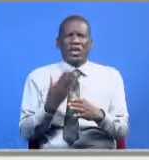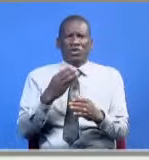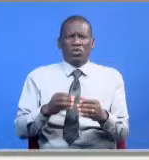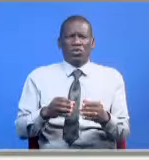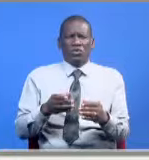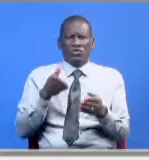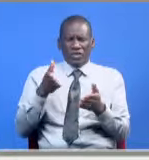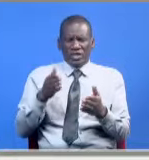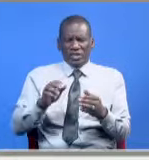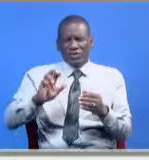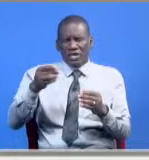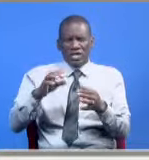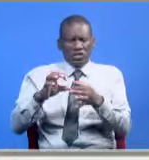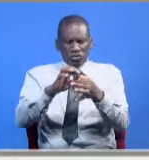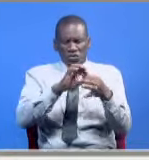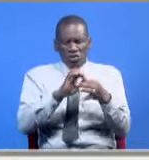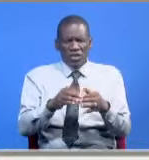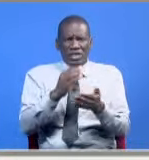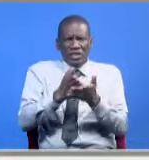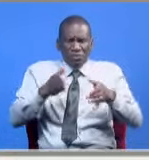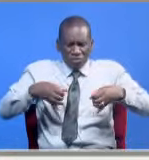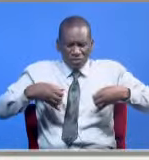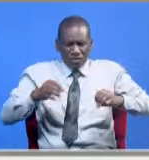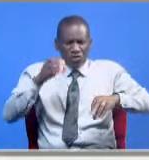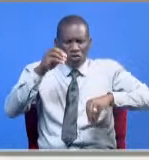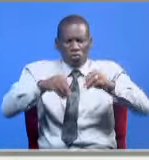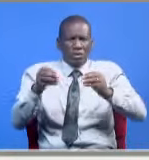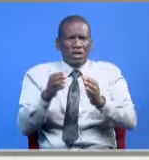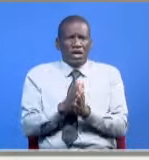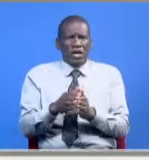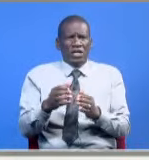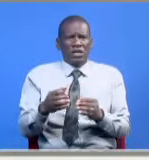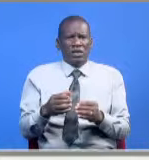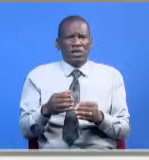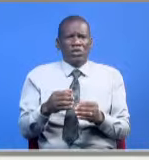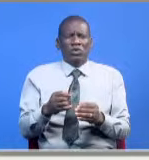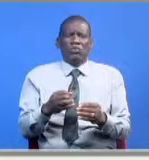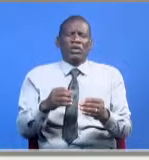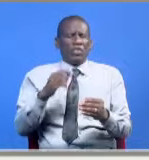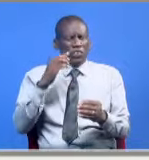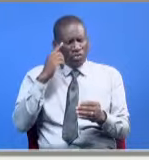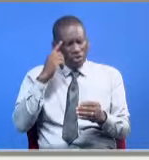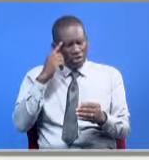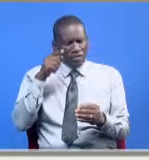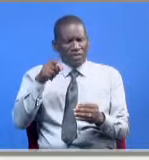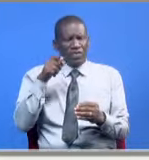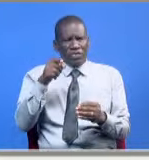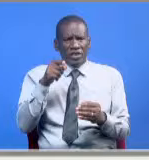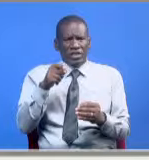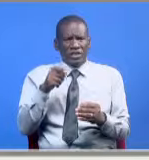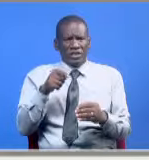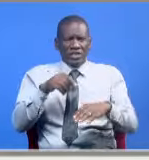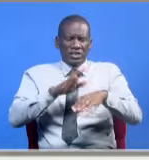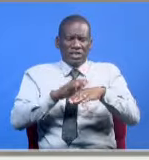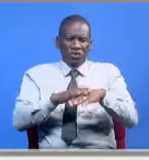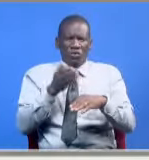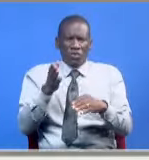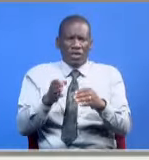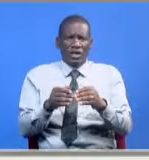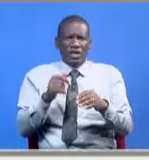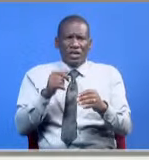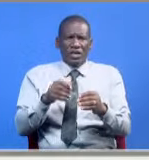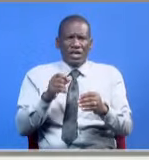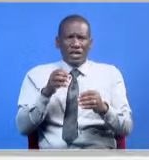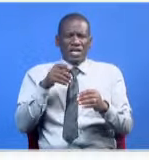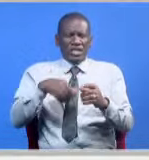Kenya is something that we've tried to contribute to and be helpful to, and we really think that is a linchpin in the